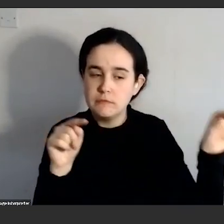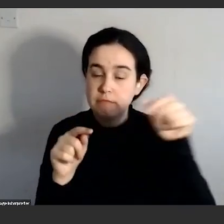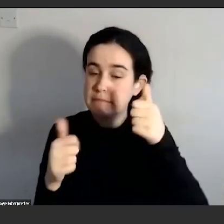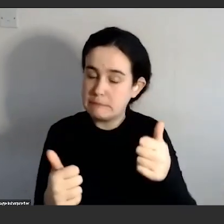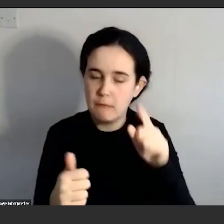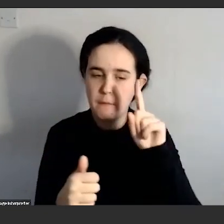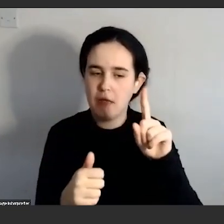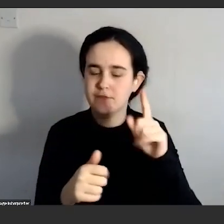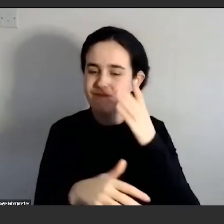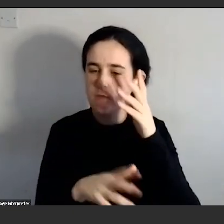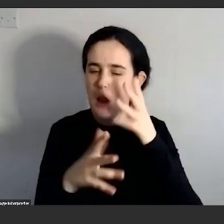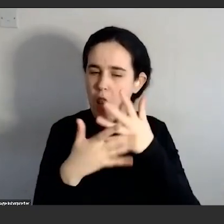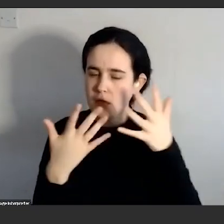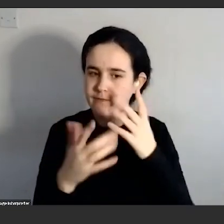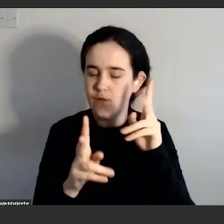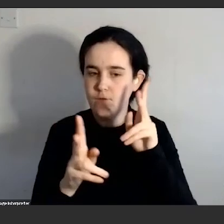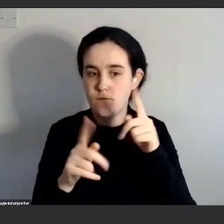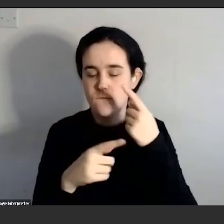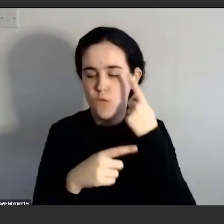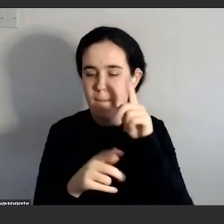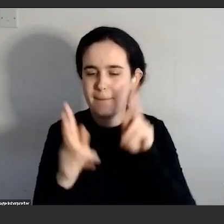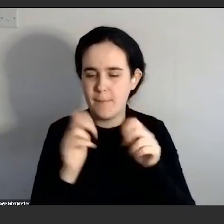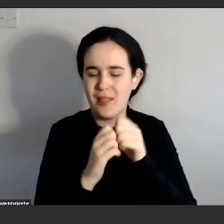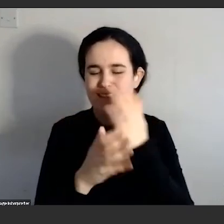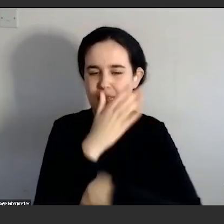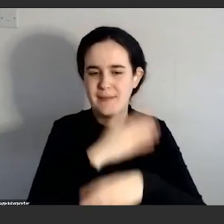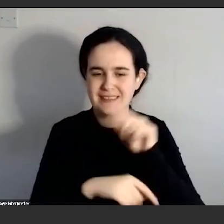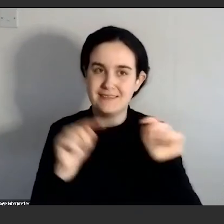health information, for example, let's do early child